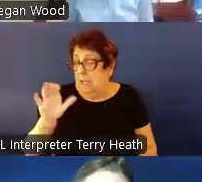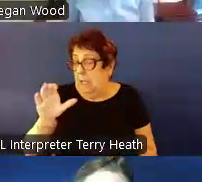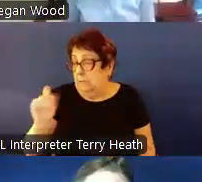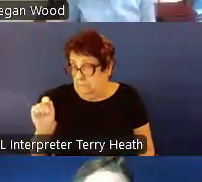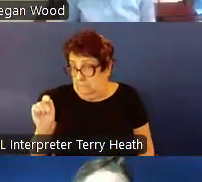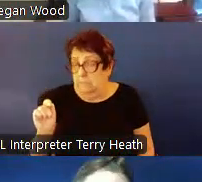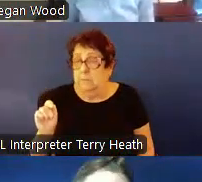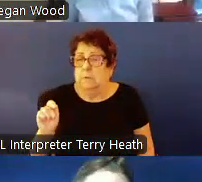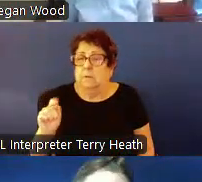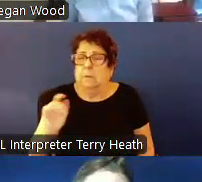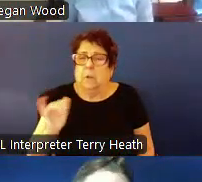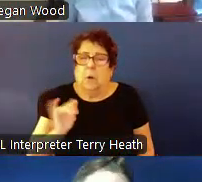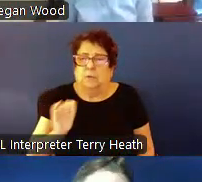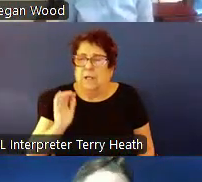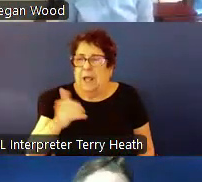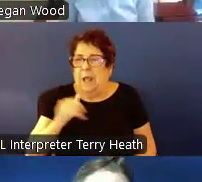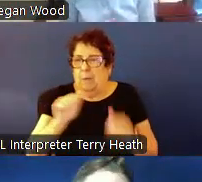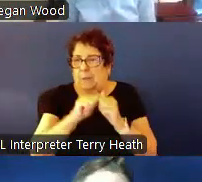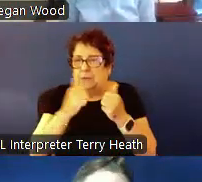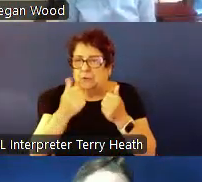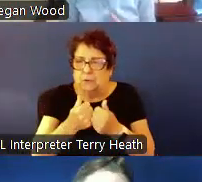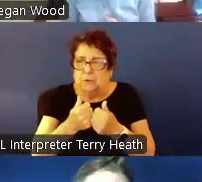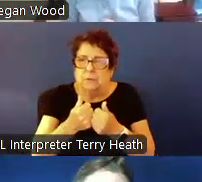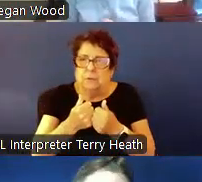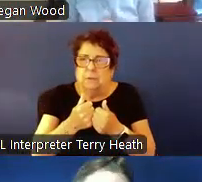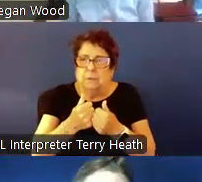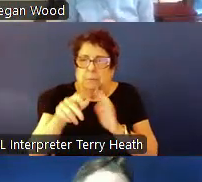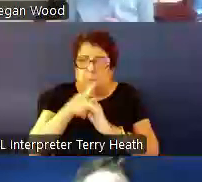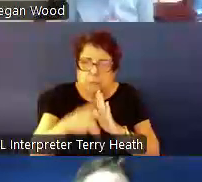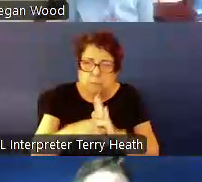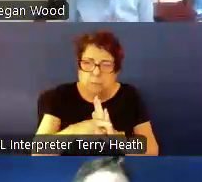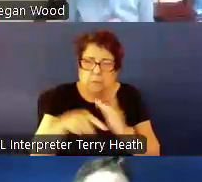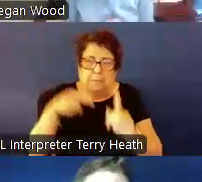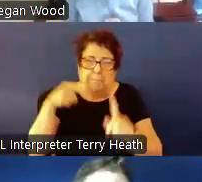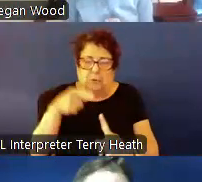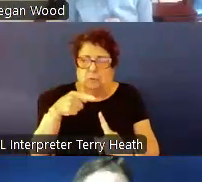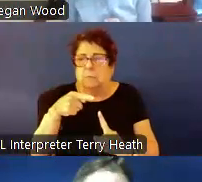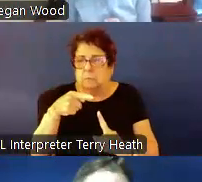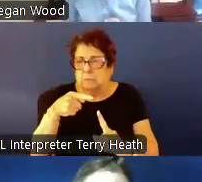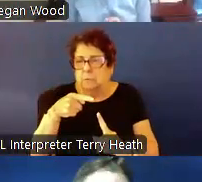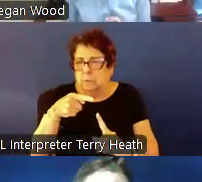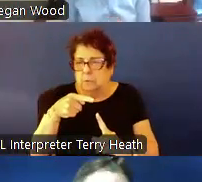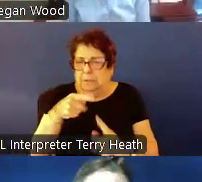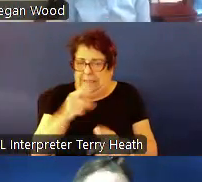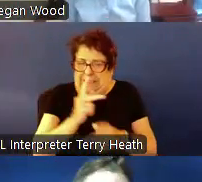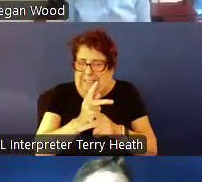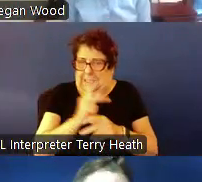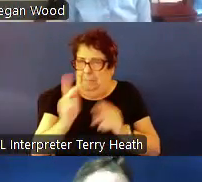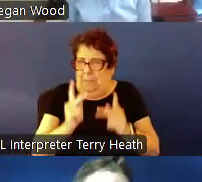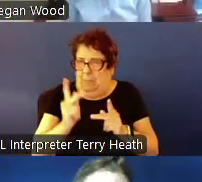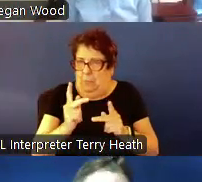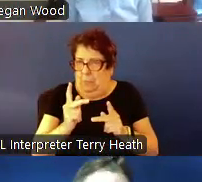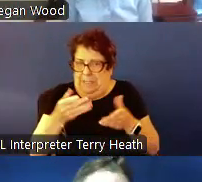agency's principles and missions are to keep people where they want to be and to help them in the way that they want